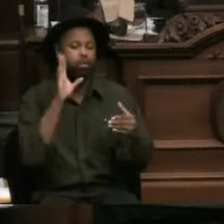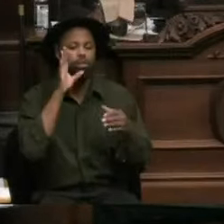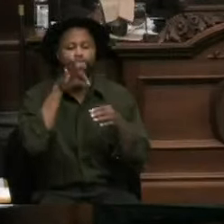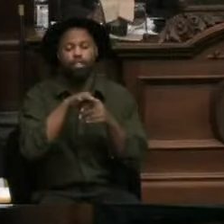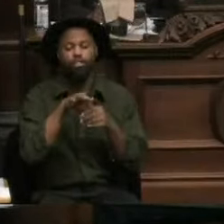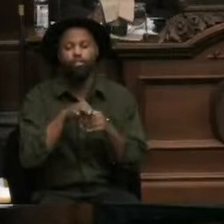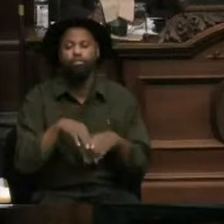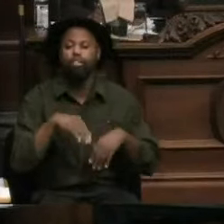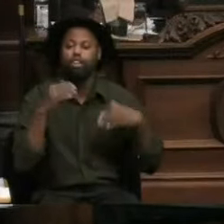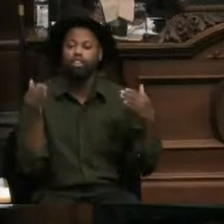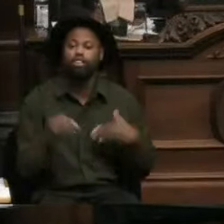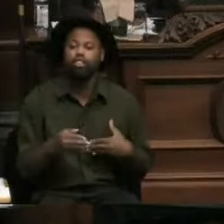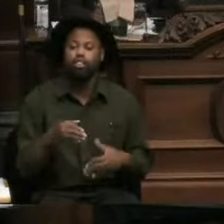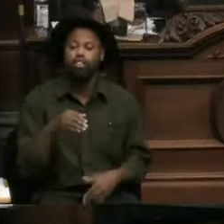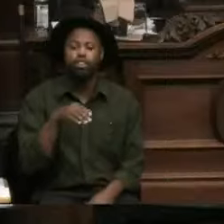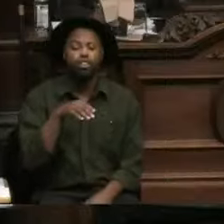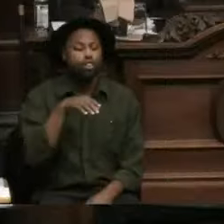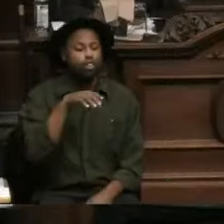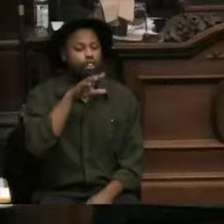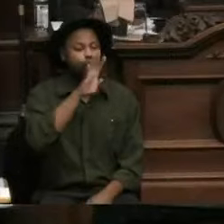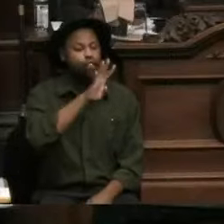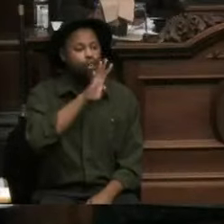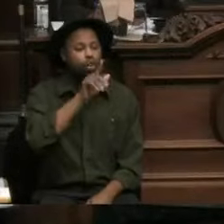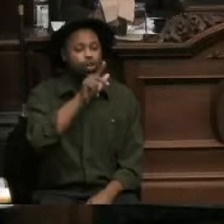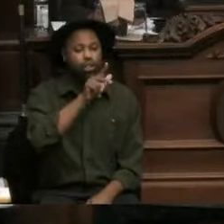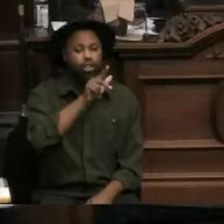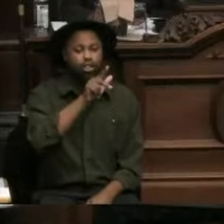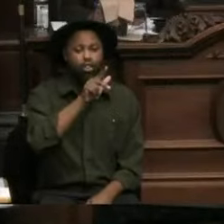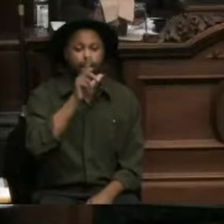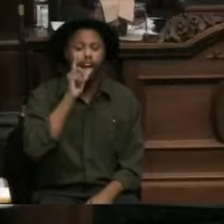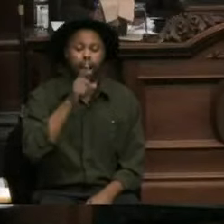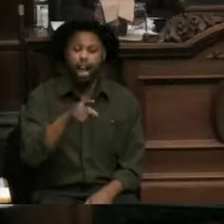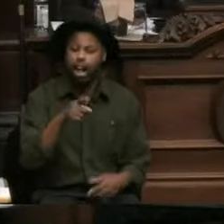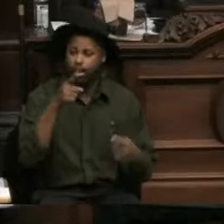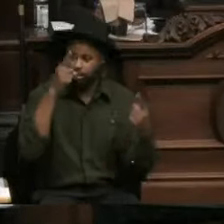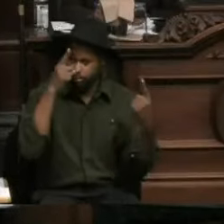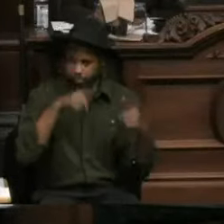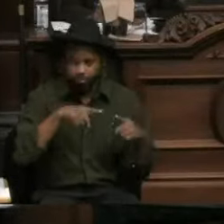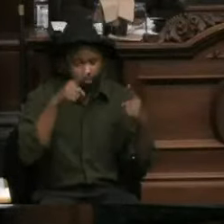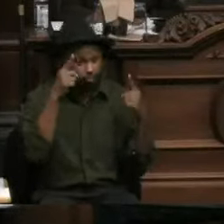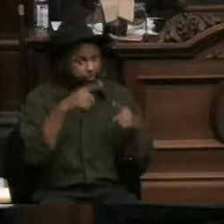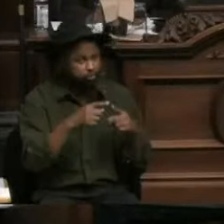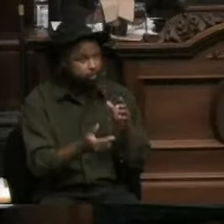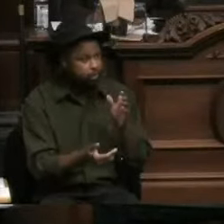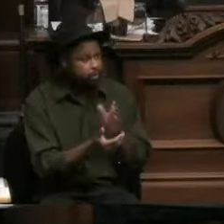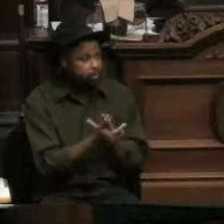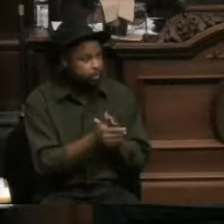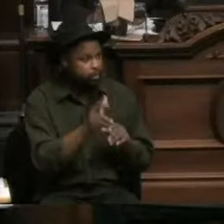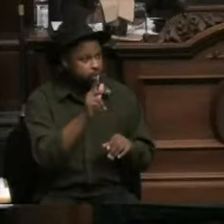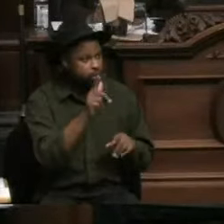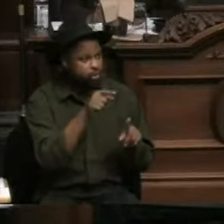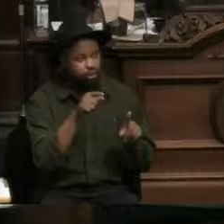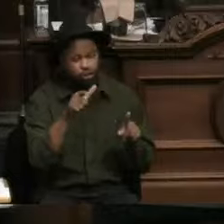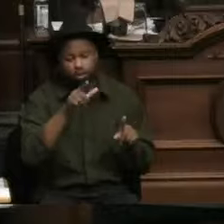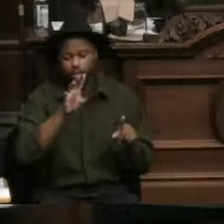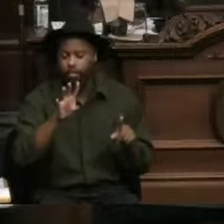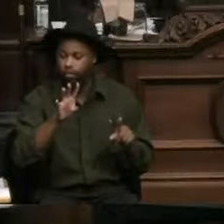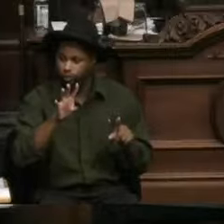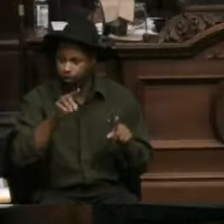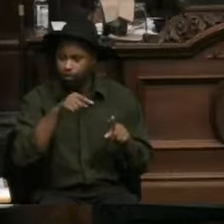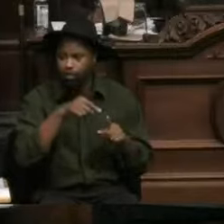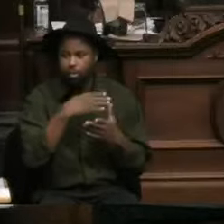number 423, authorizing an intermunicipal agreements and amending the 2023-24 budget for the